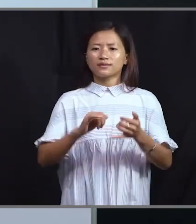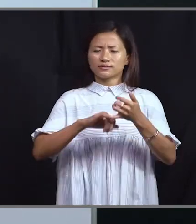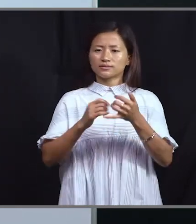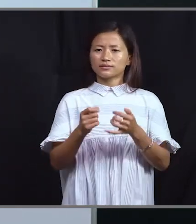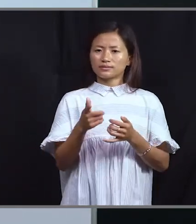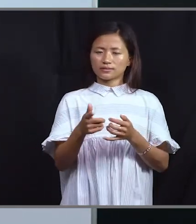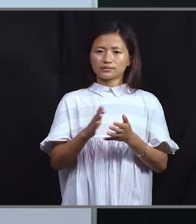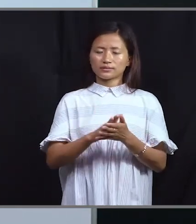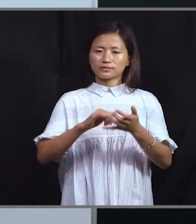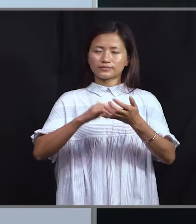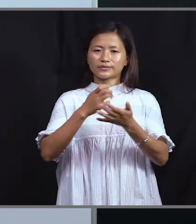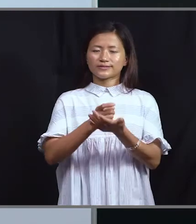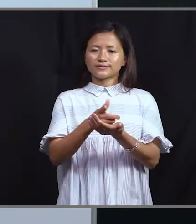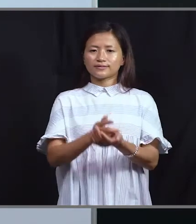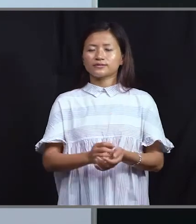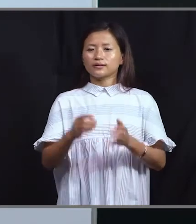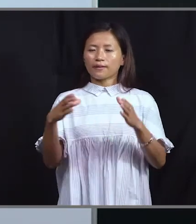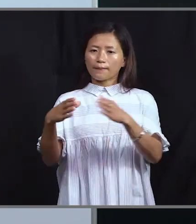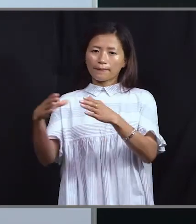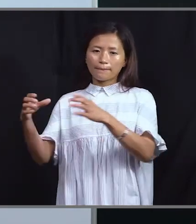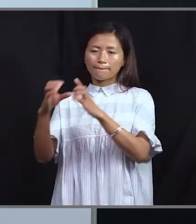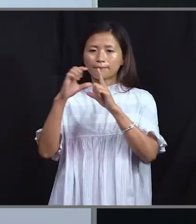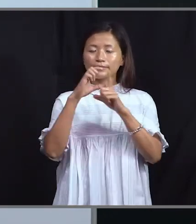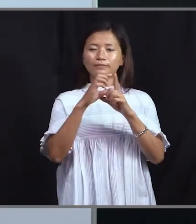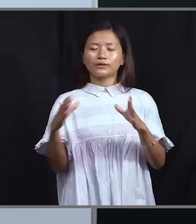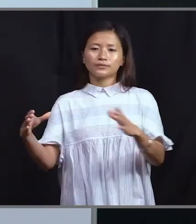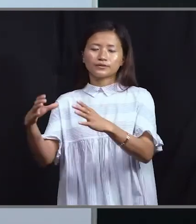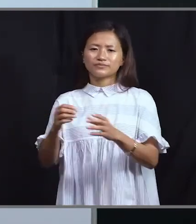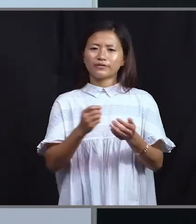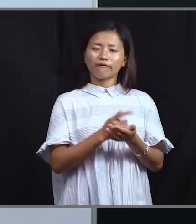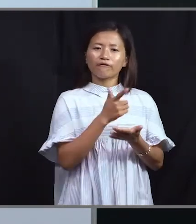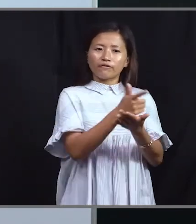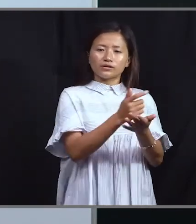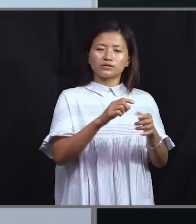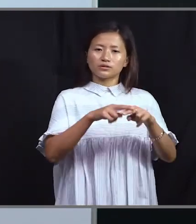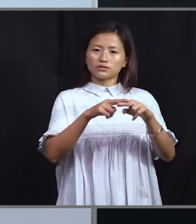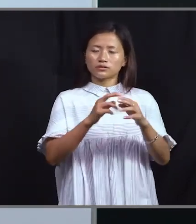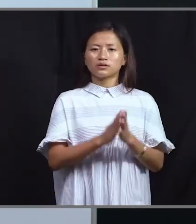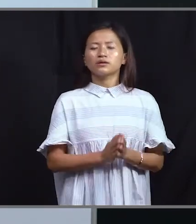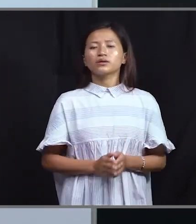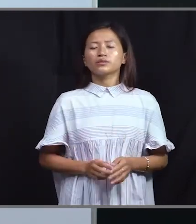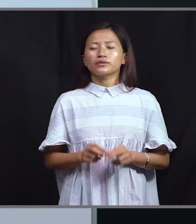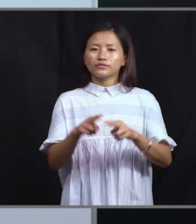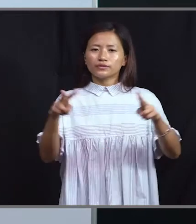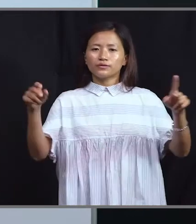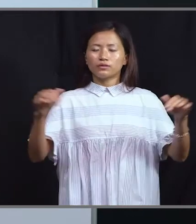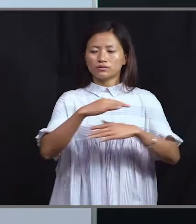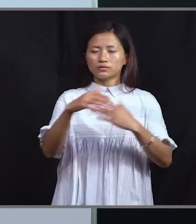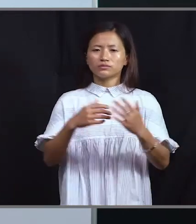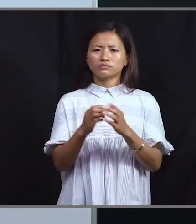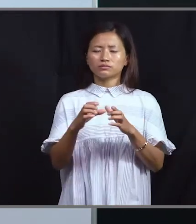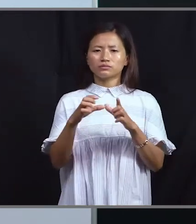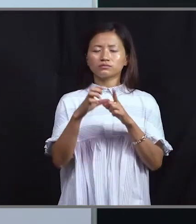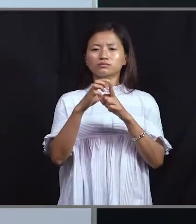department. Sales department is different from finance department. Finance department is different from purchase department, isn't it? So all these